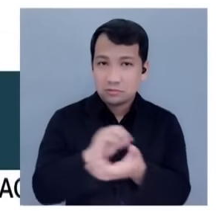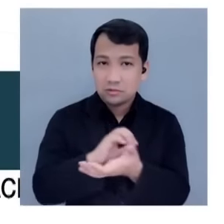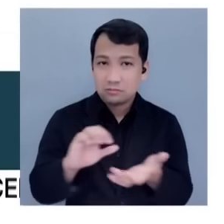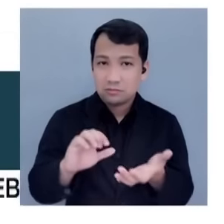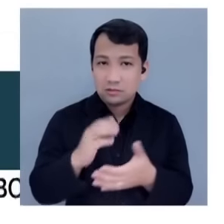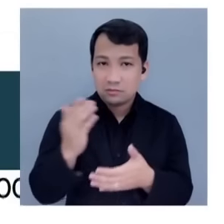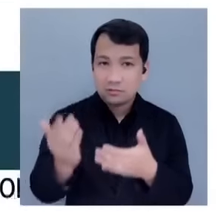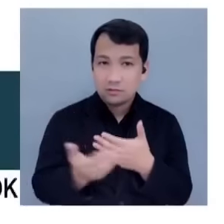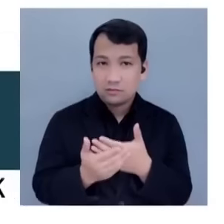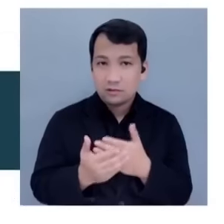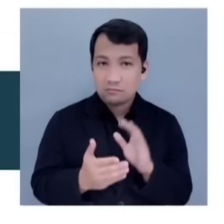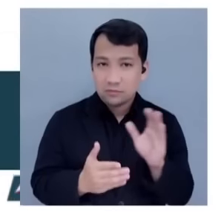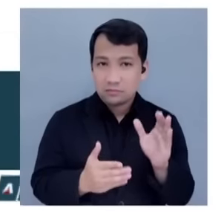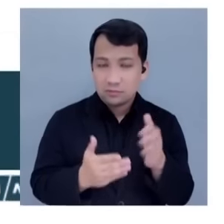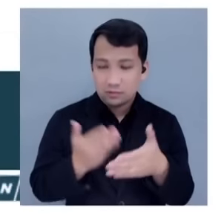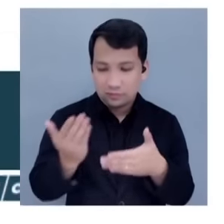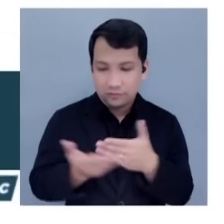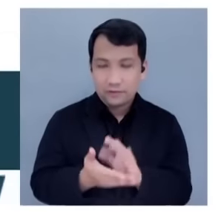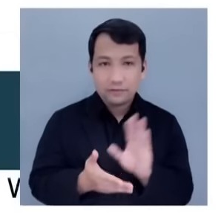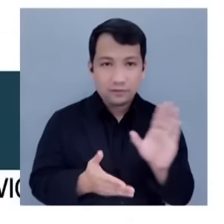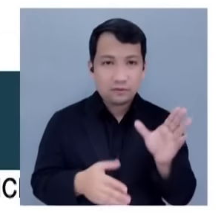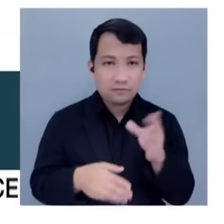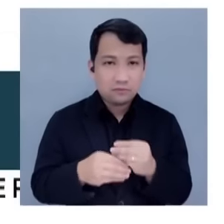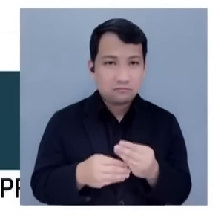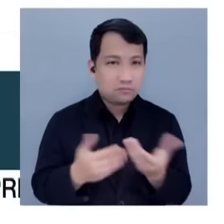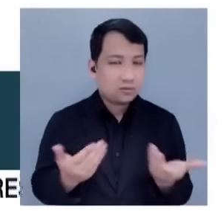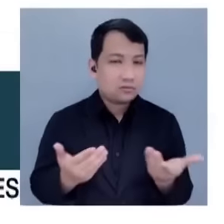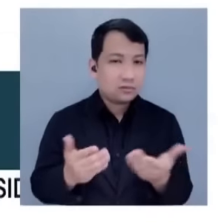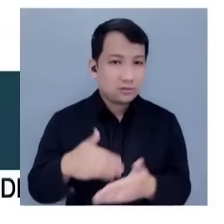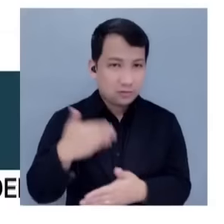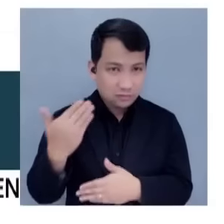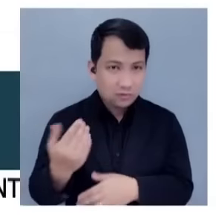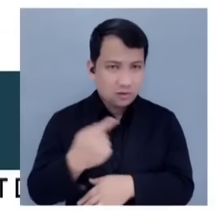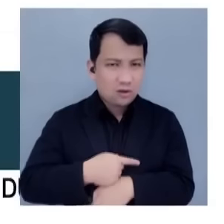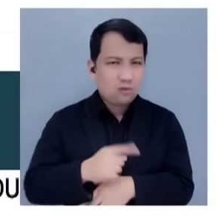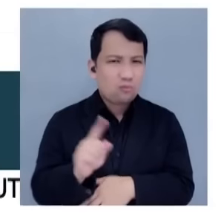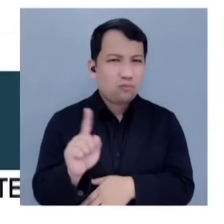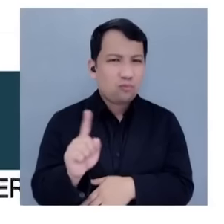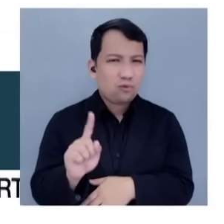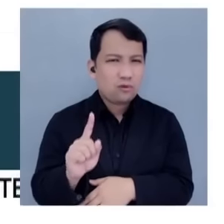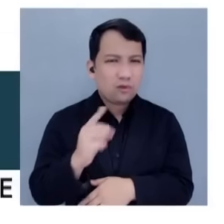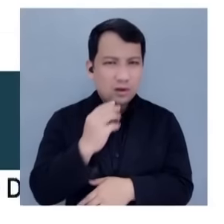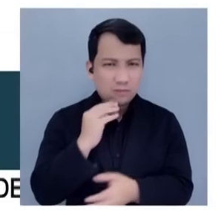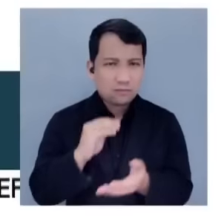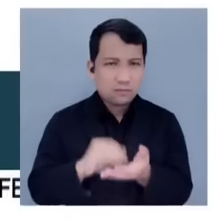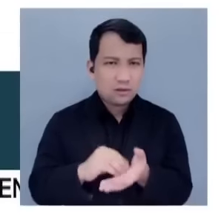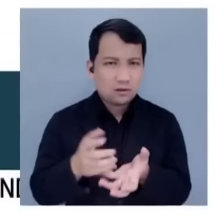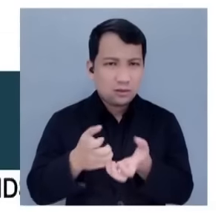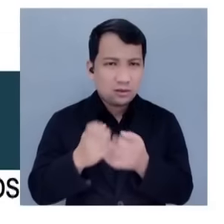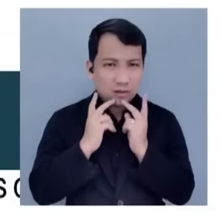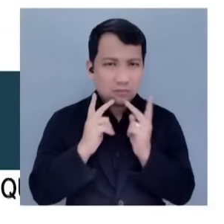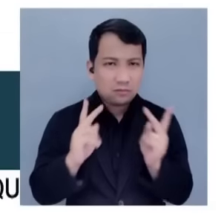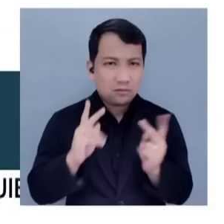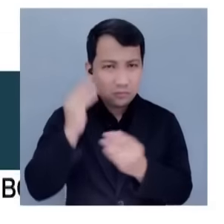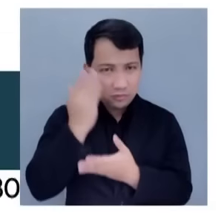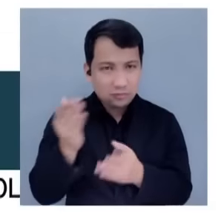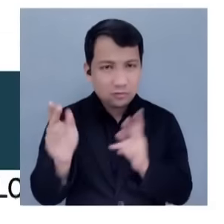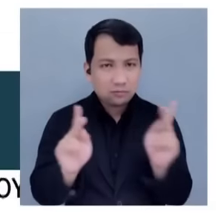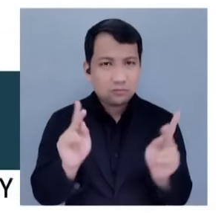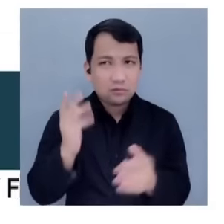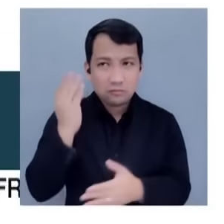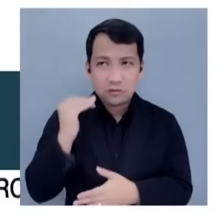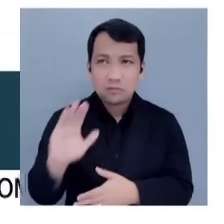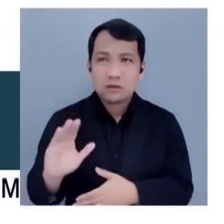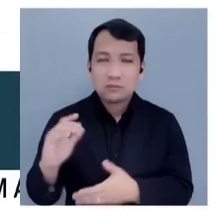the charges that will be filed in the coming days as well? What message do you want the public to get from